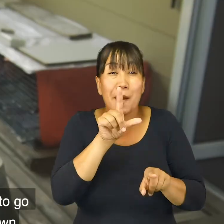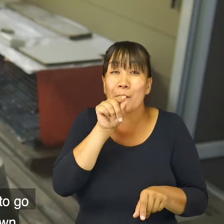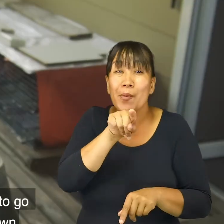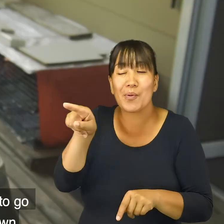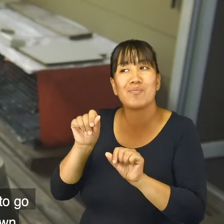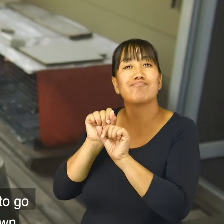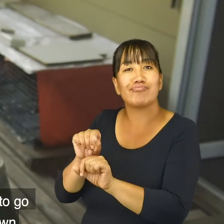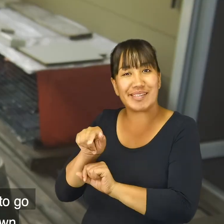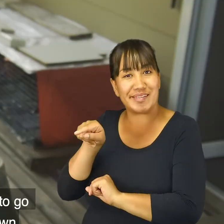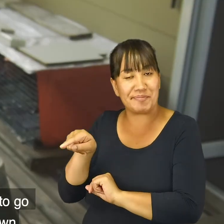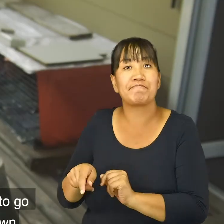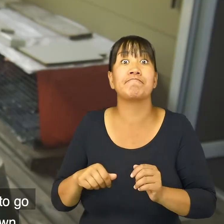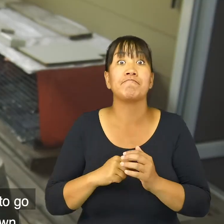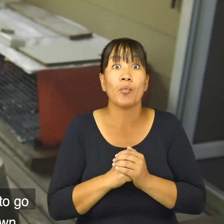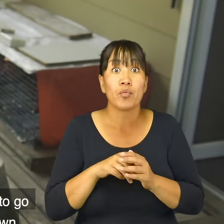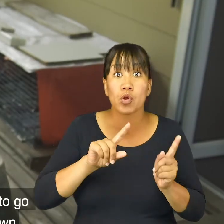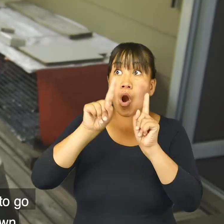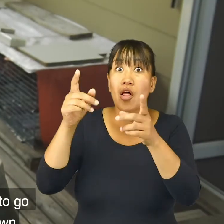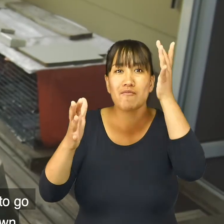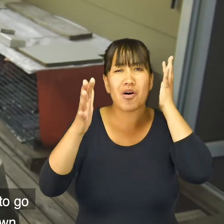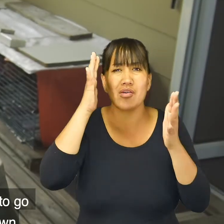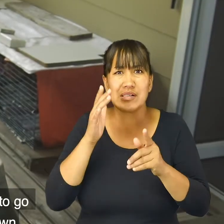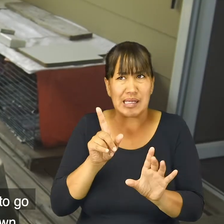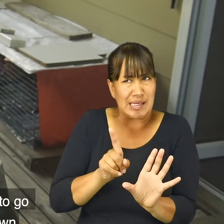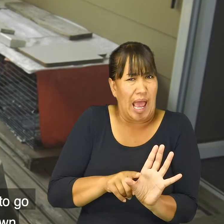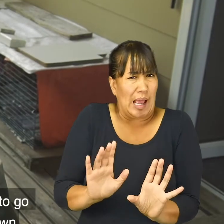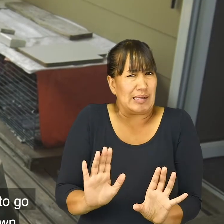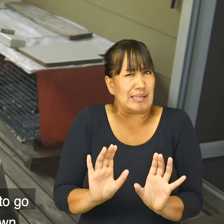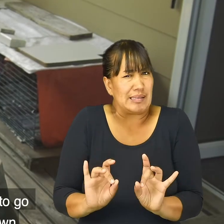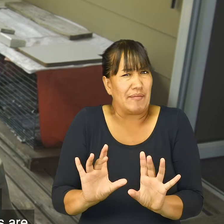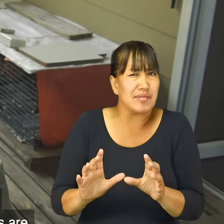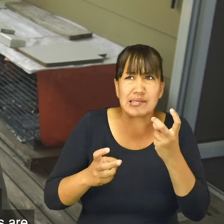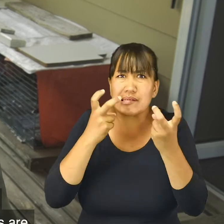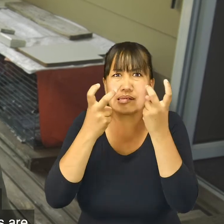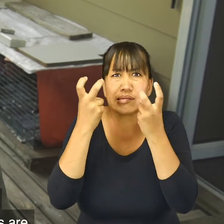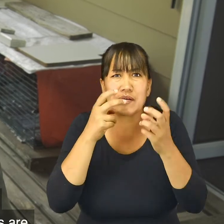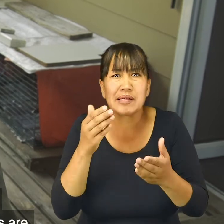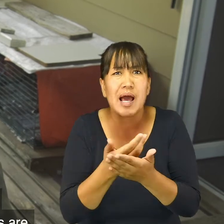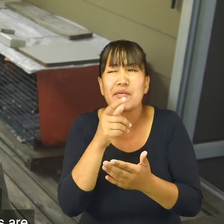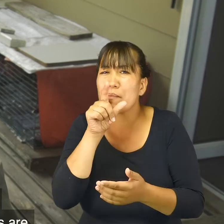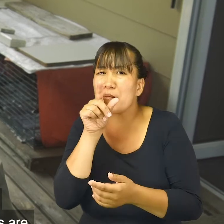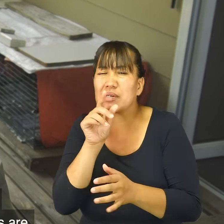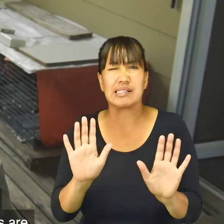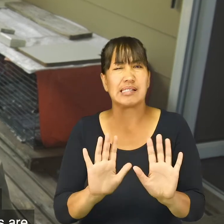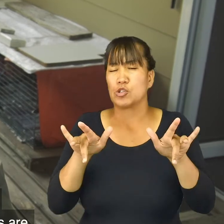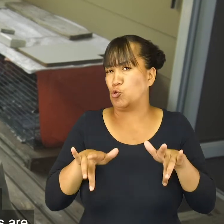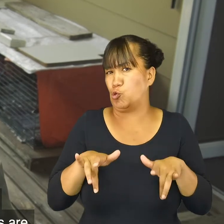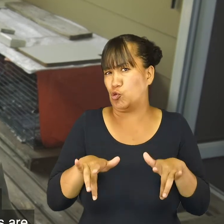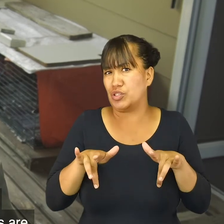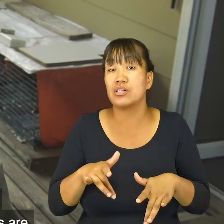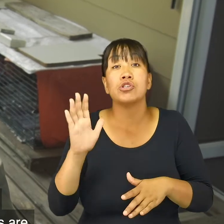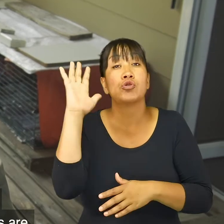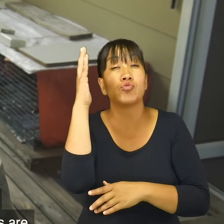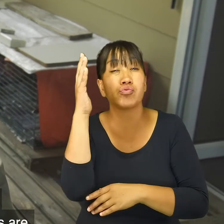birds. The children are too young to go out in the forest on their own and try and rescue birds and things like that. But